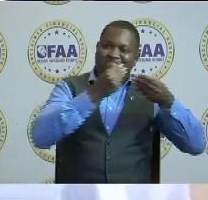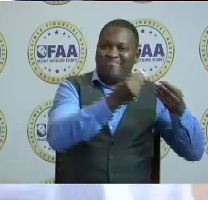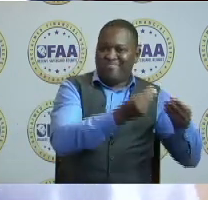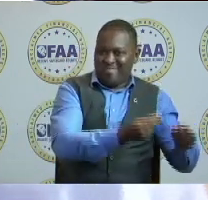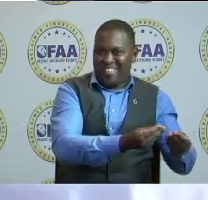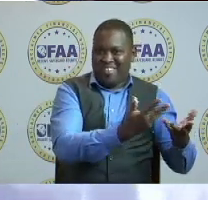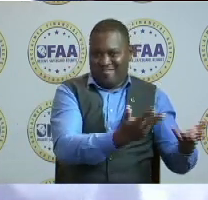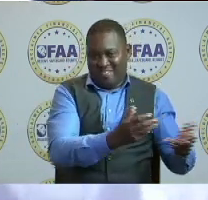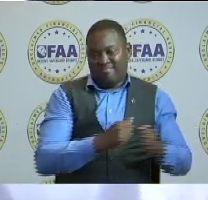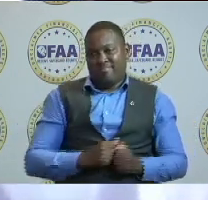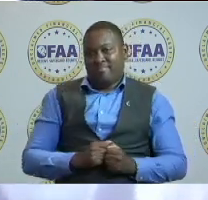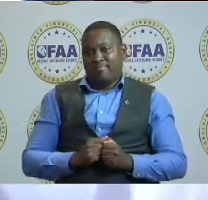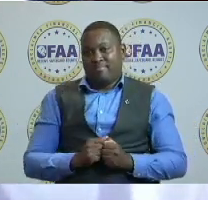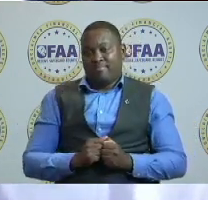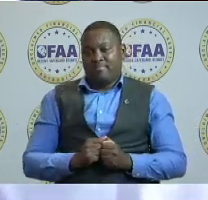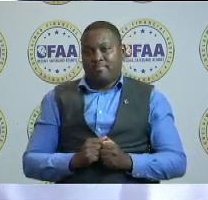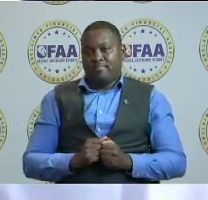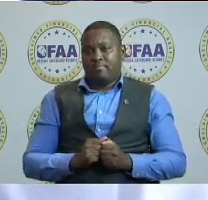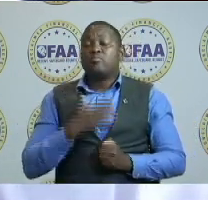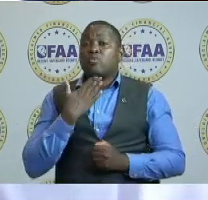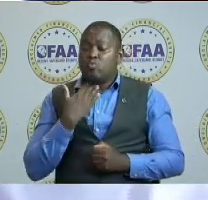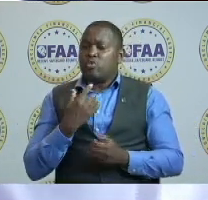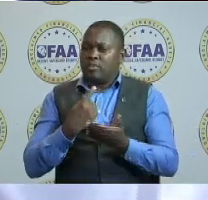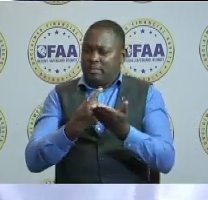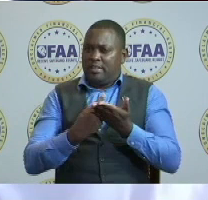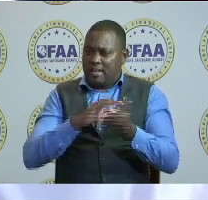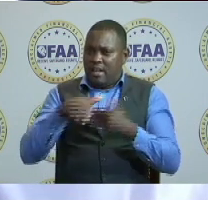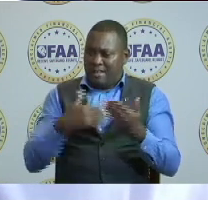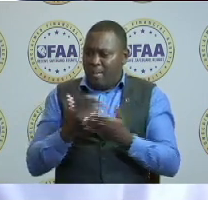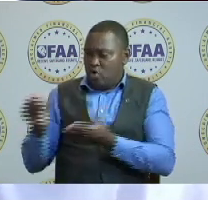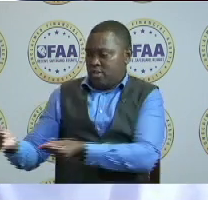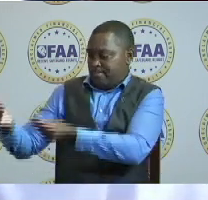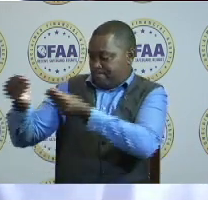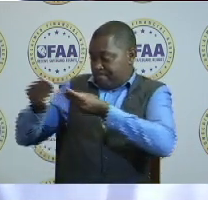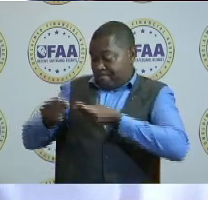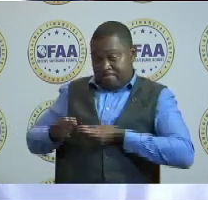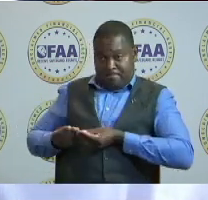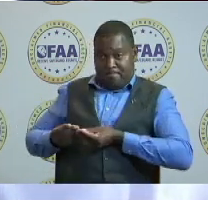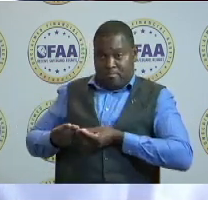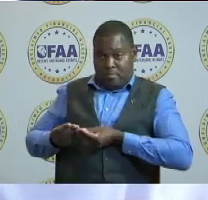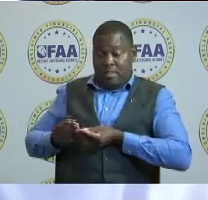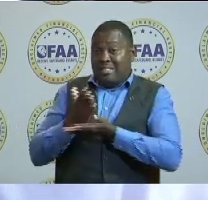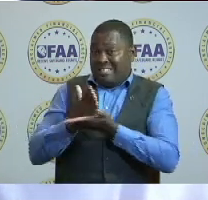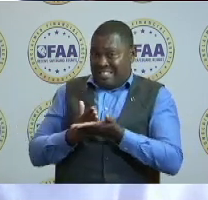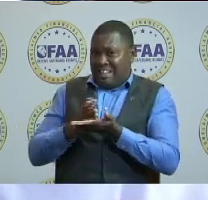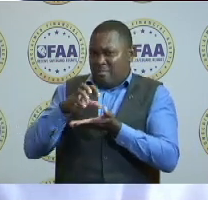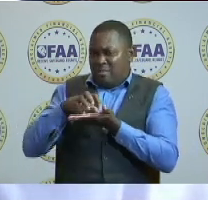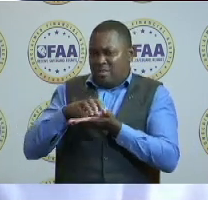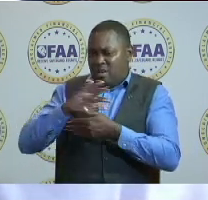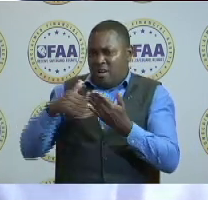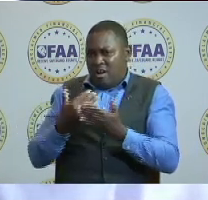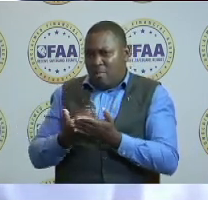And so if I can just say a few things on the receive pillar. some of the aspects of that policy